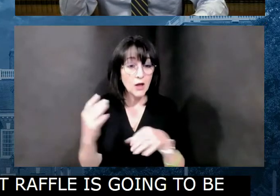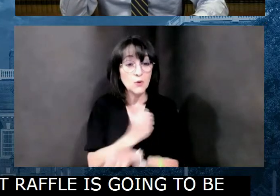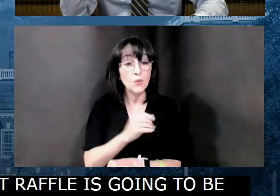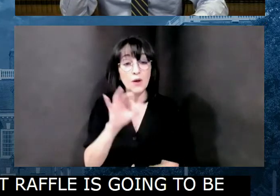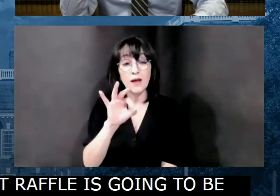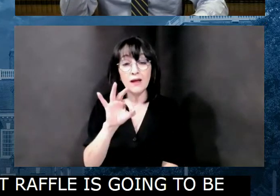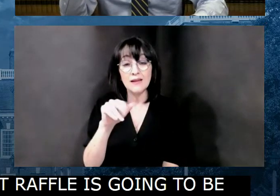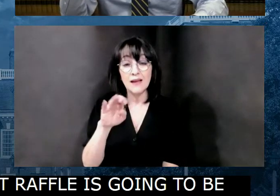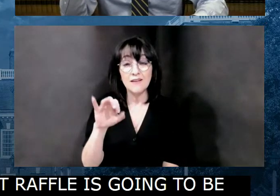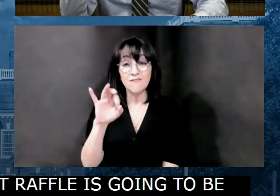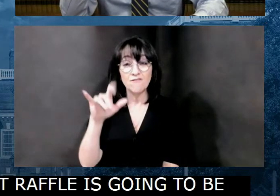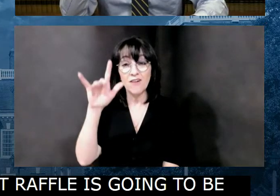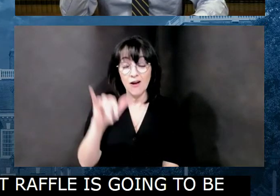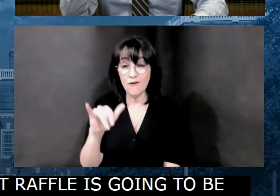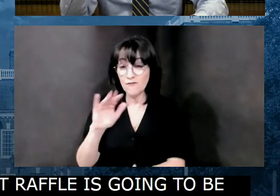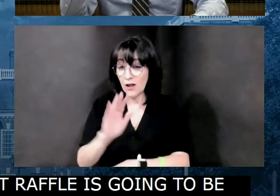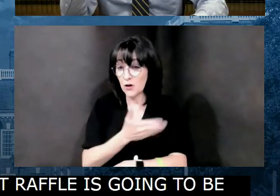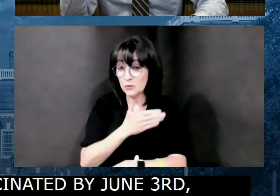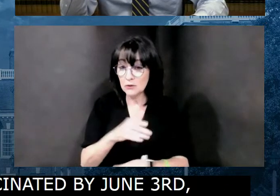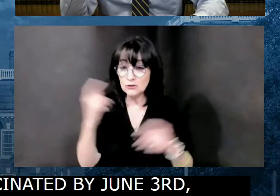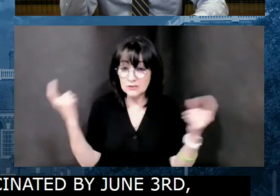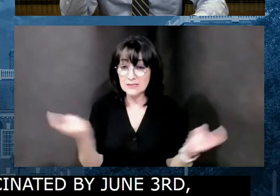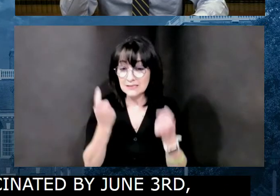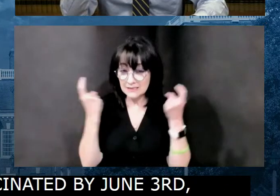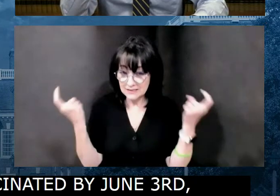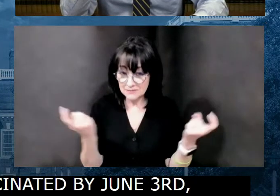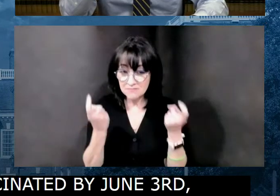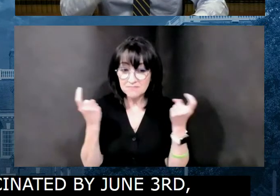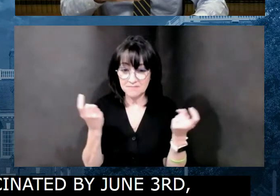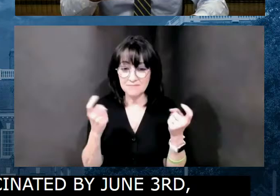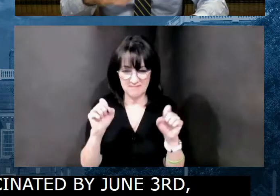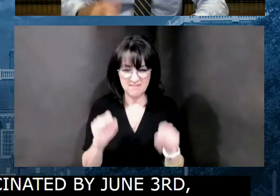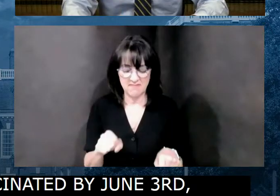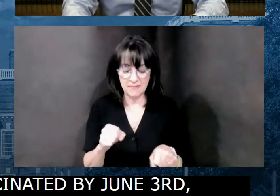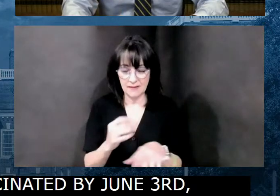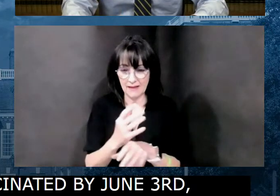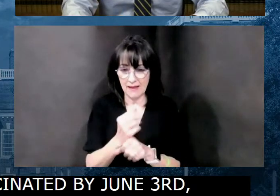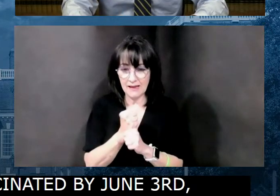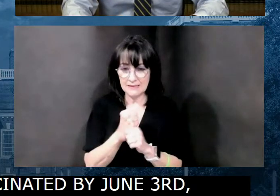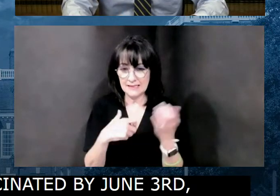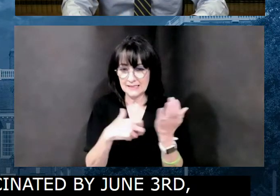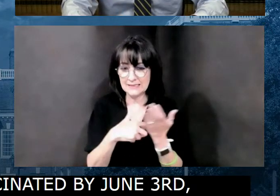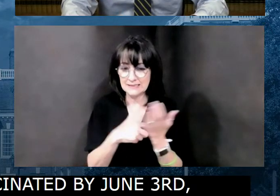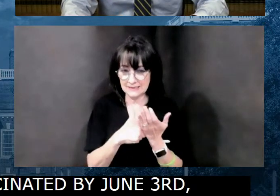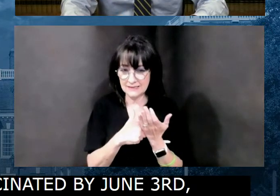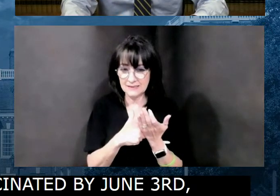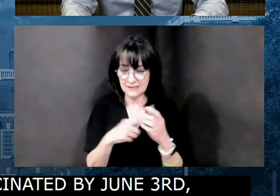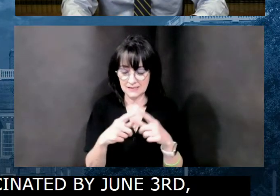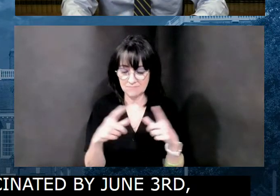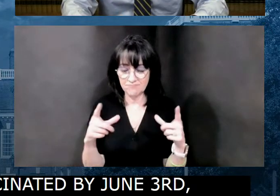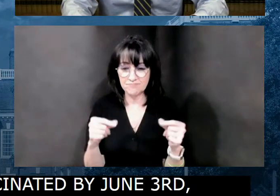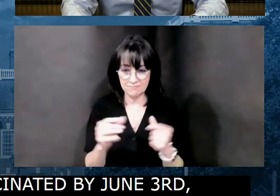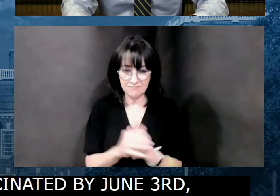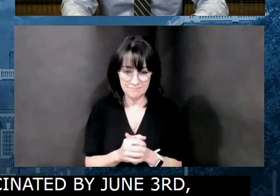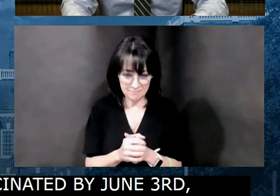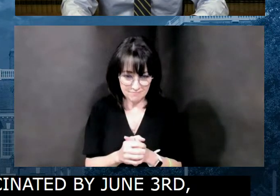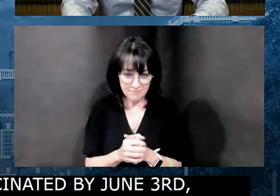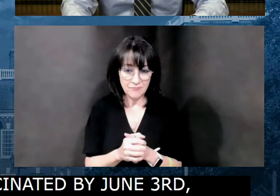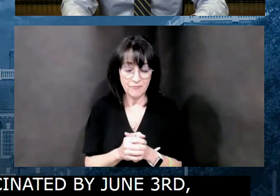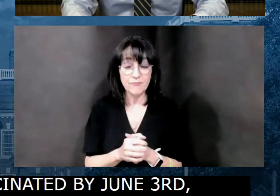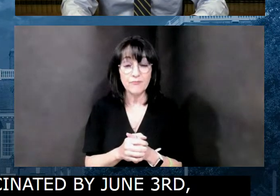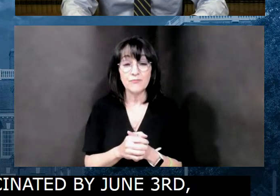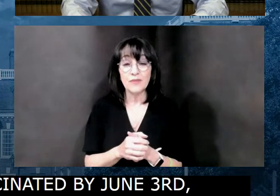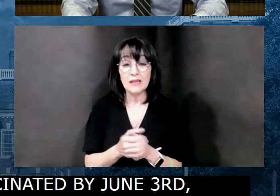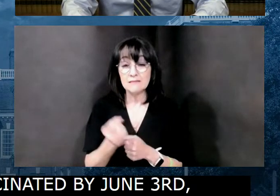folks that like to go to Firefly, you haven't been able to get your passes, you get this raffle will include